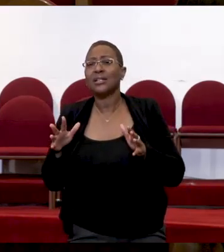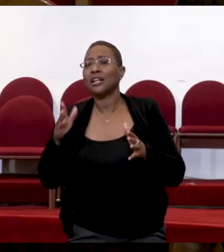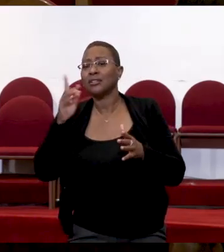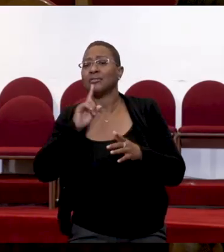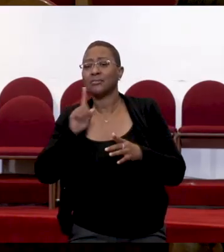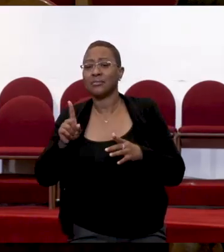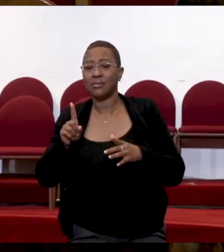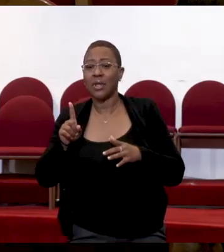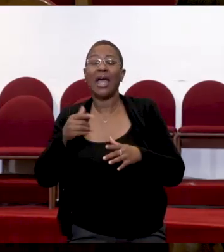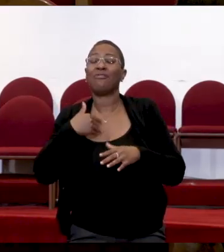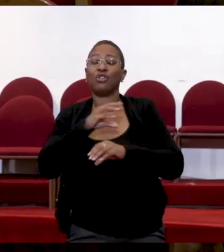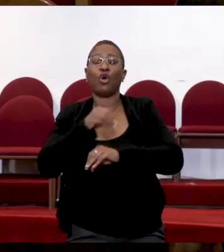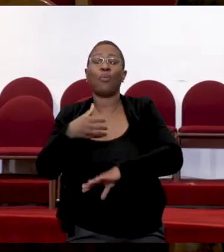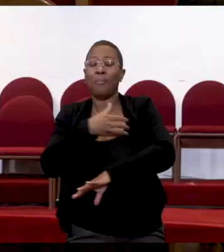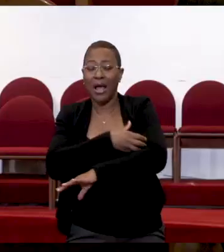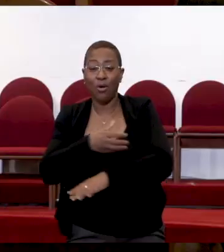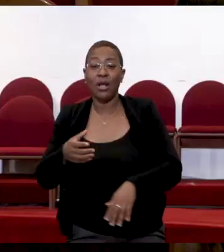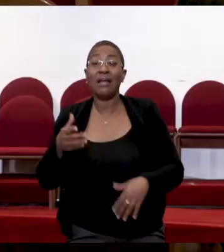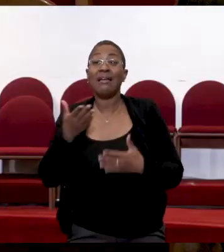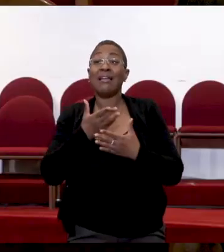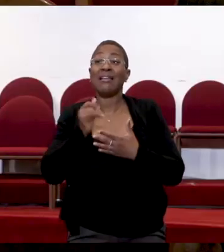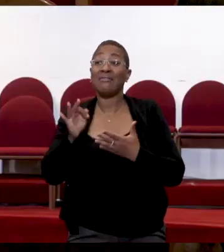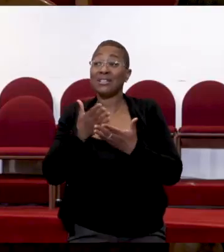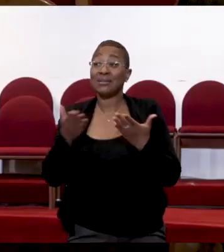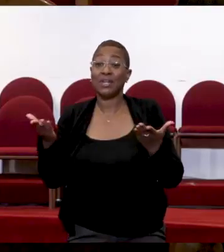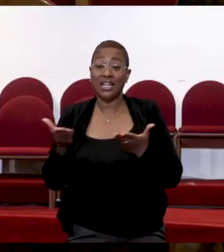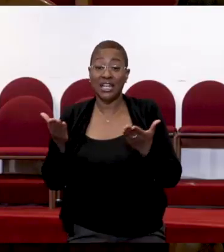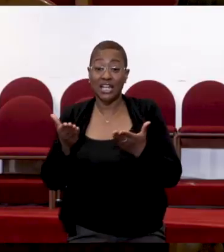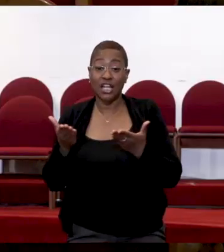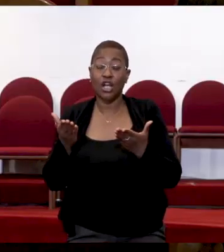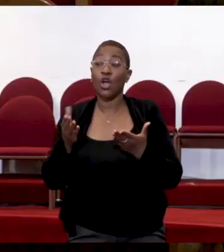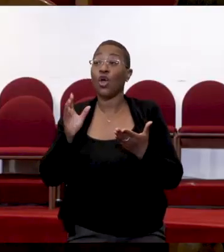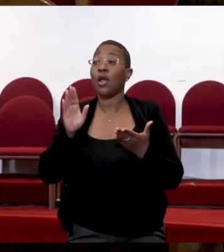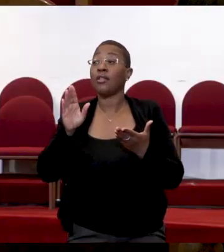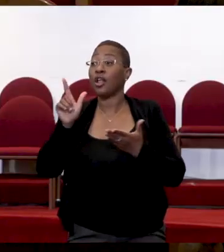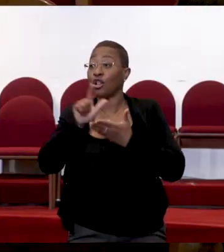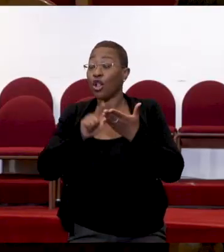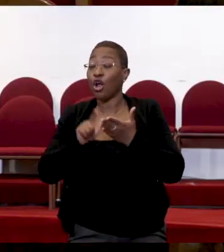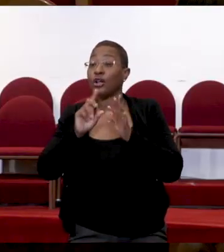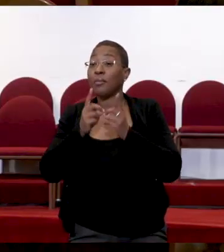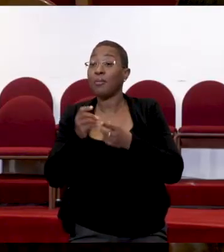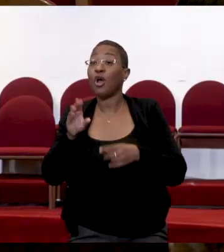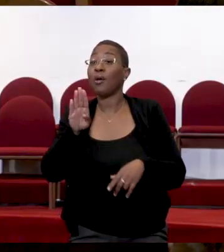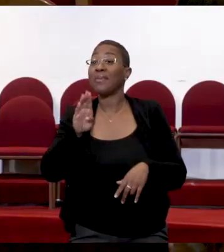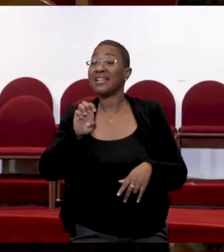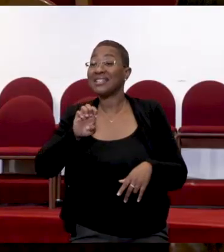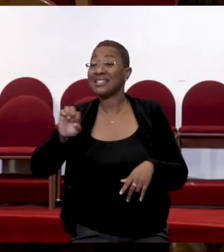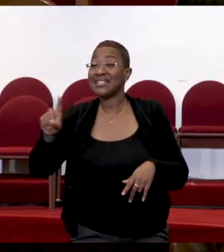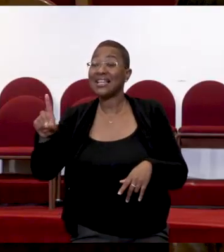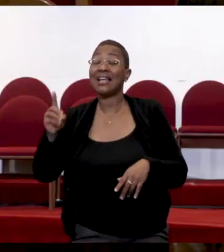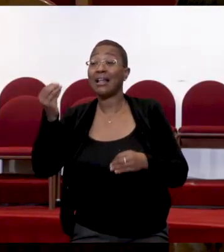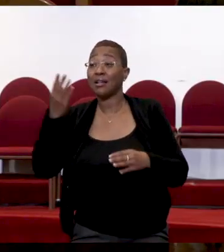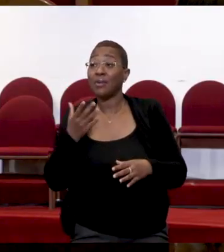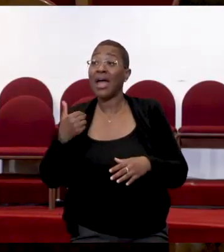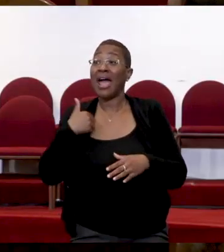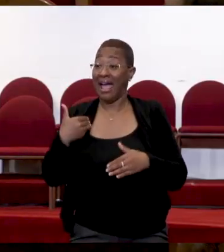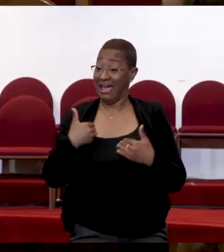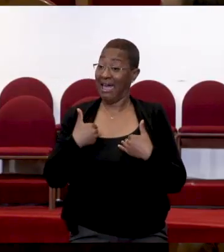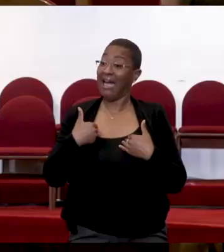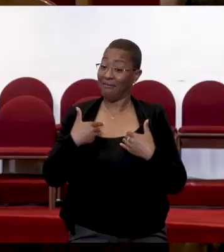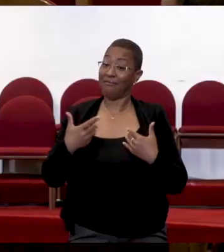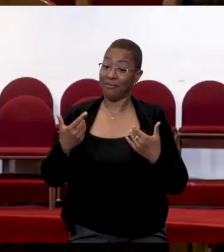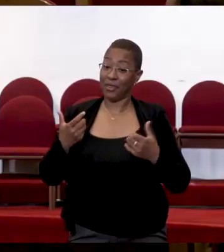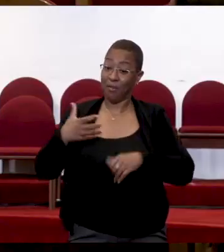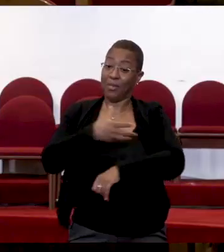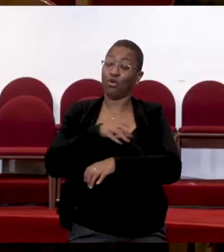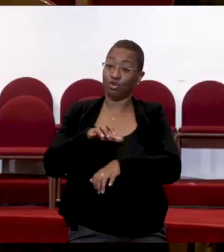the truth. Now, if there's something here where the law department or BC tells me there is something I have discretion to do, I'll be glad to